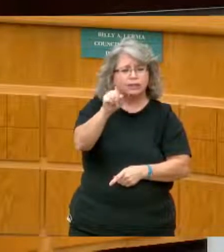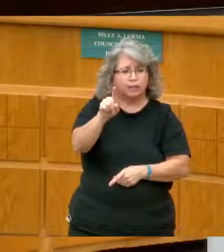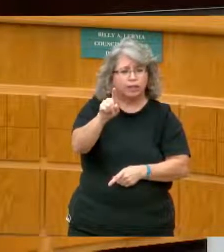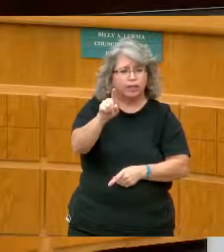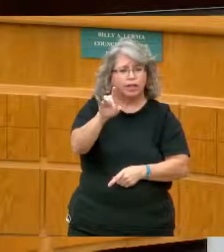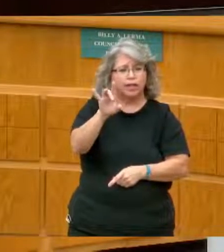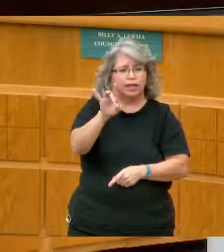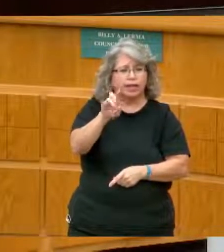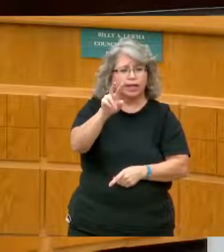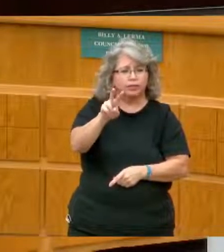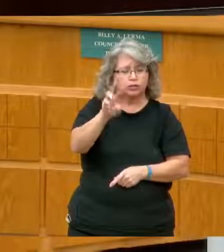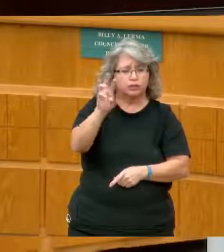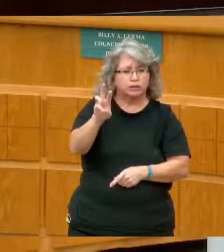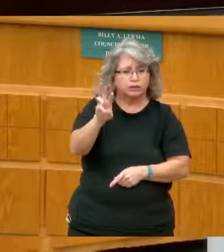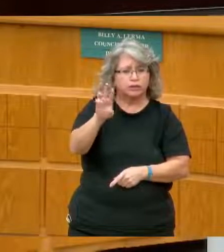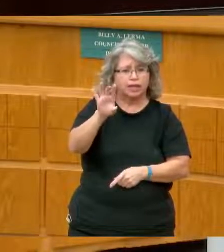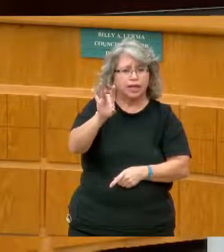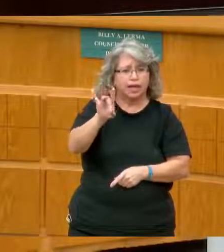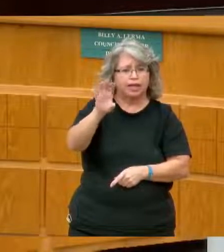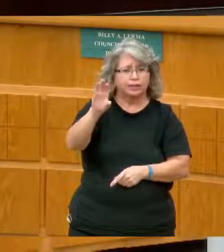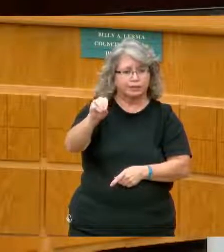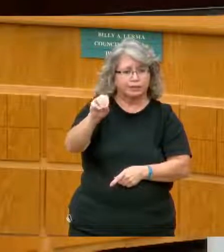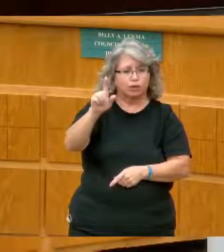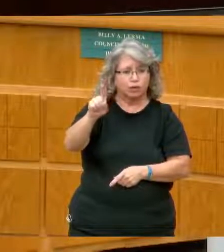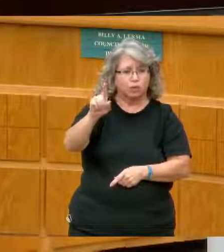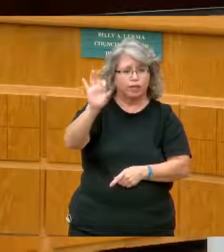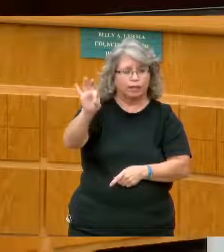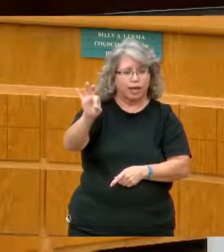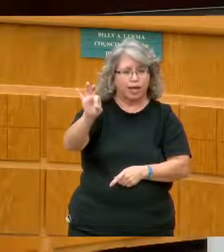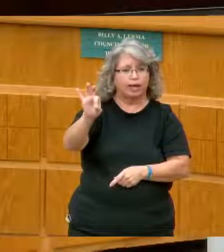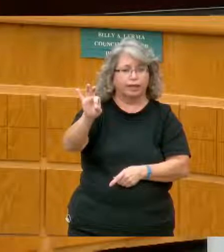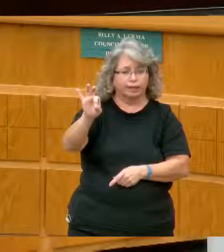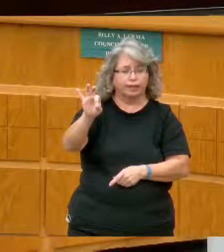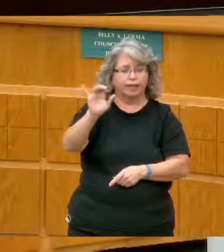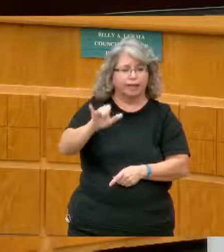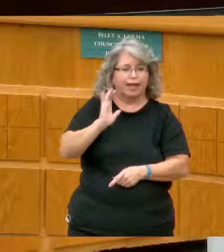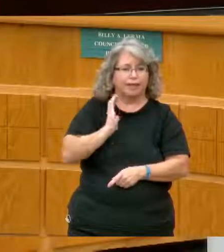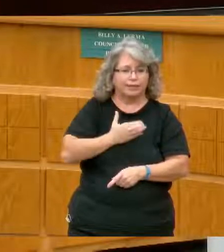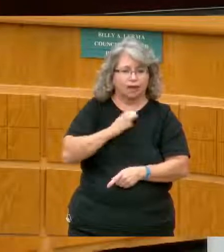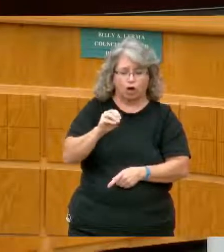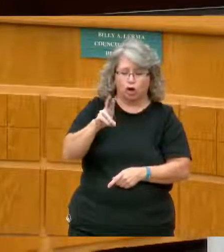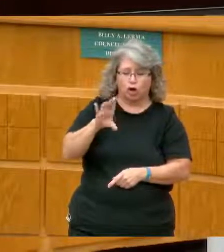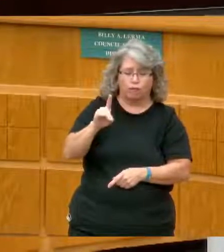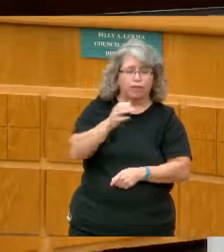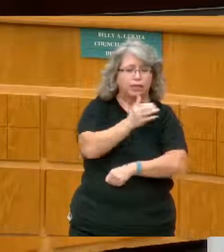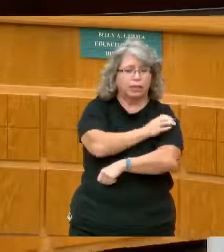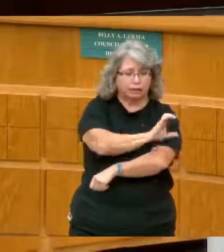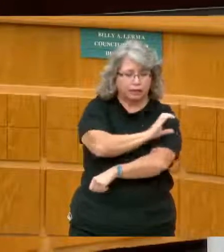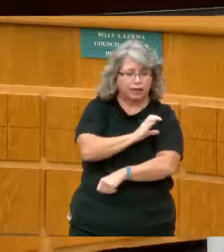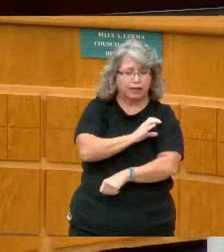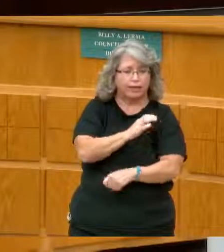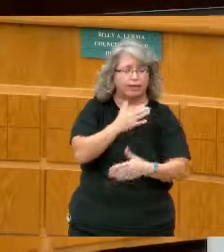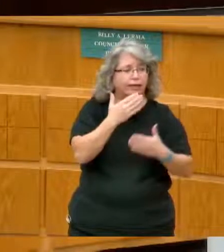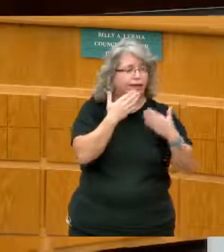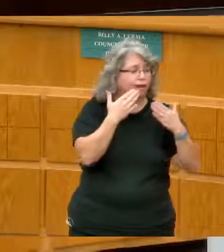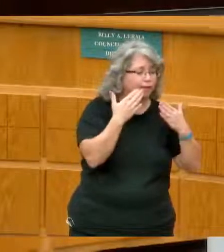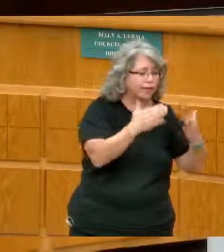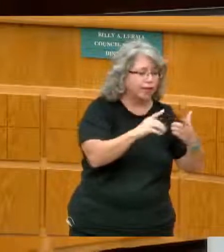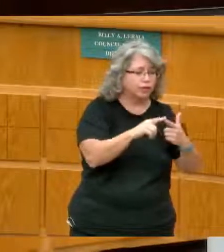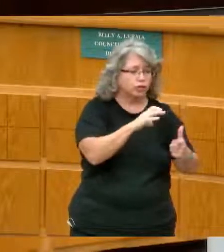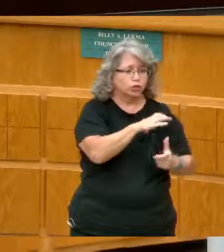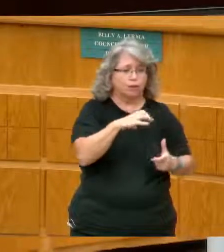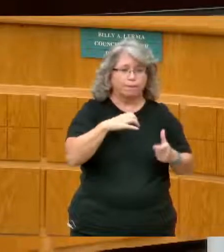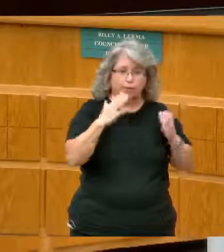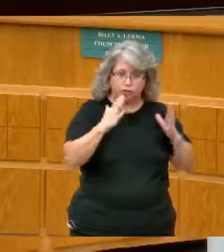361-826-8019. That's our COVID clinic. And thanks to Commissioners Court, it's going to keep